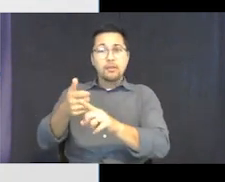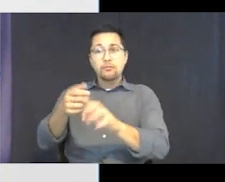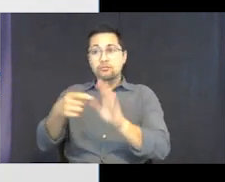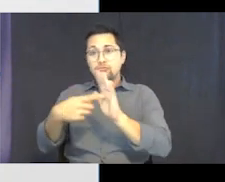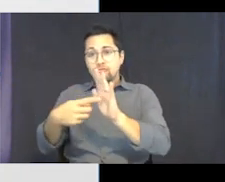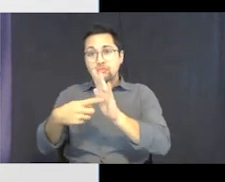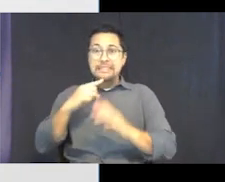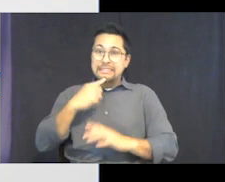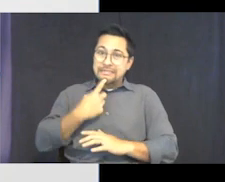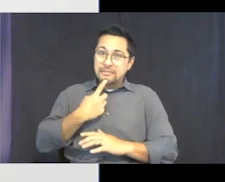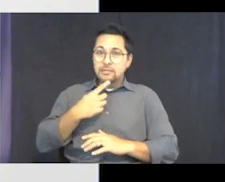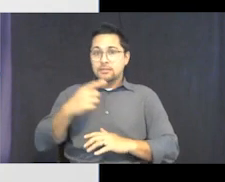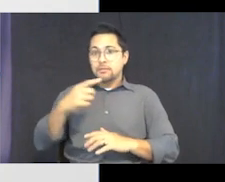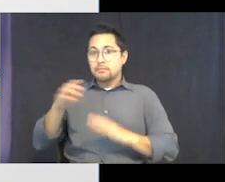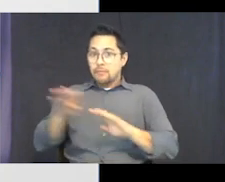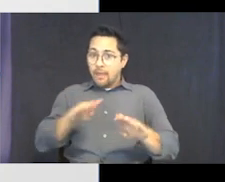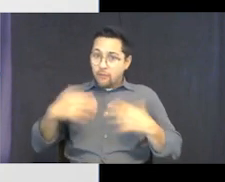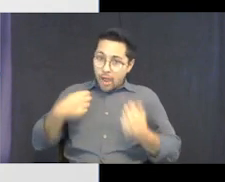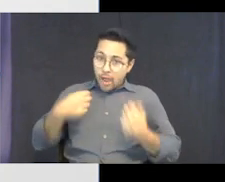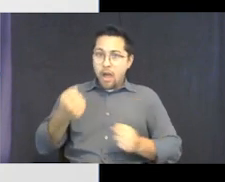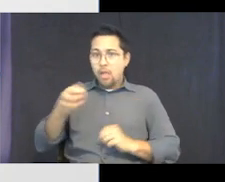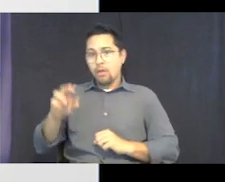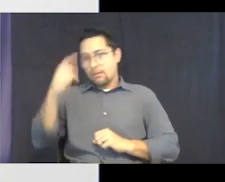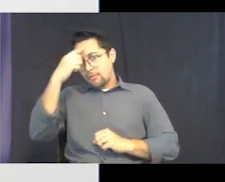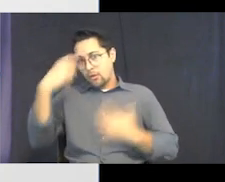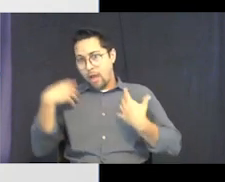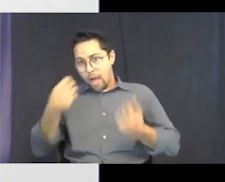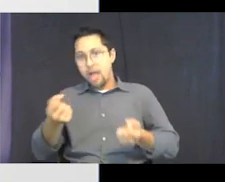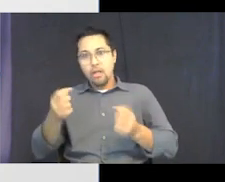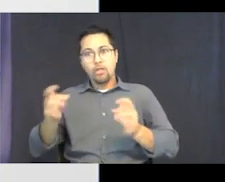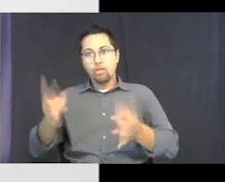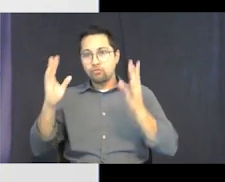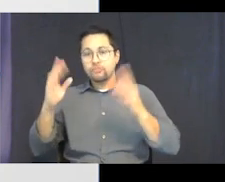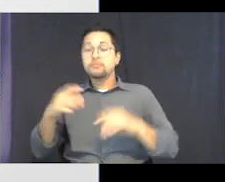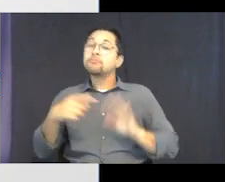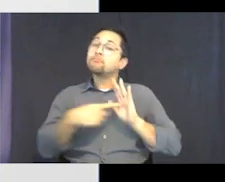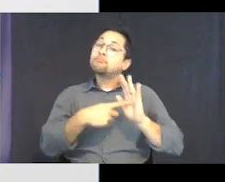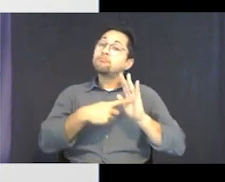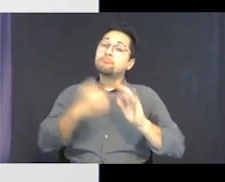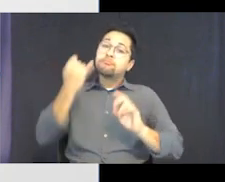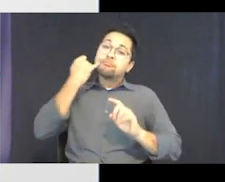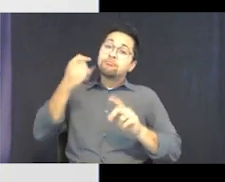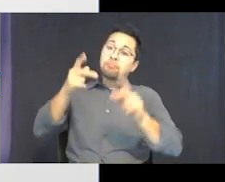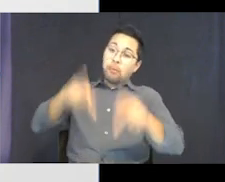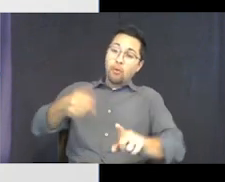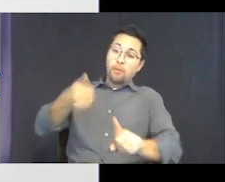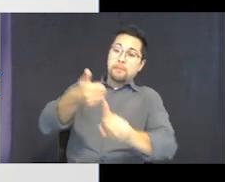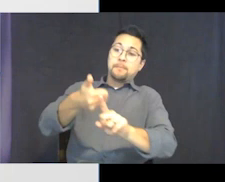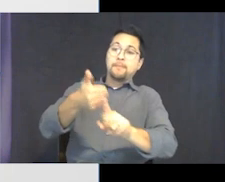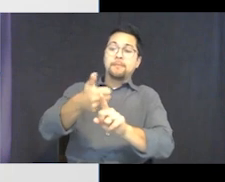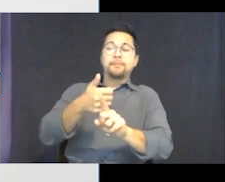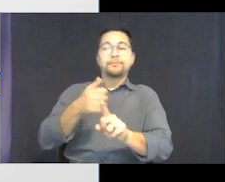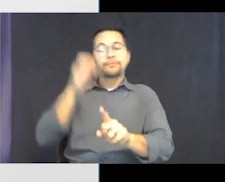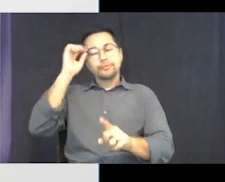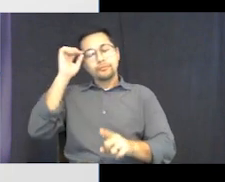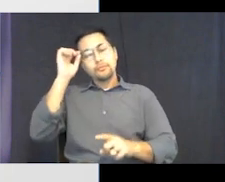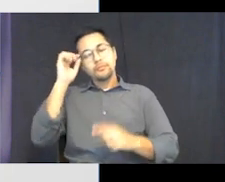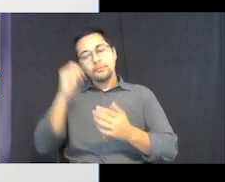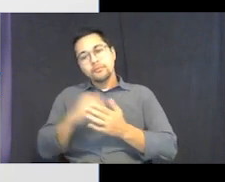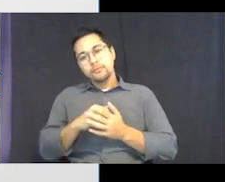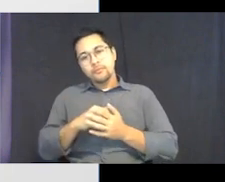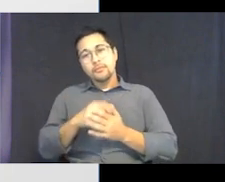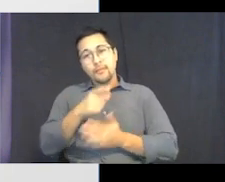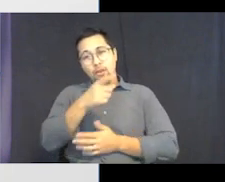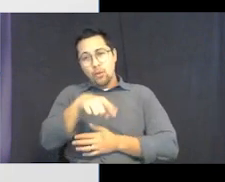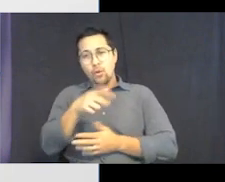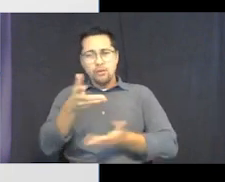significant behavioral health or mental health crises. For example, if your child or a constituent or consumer